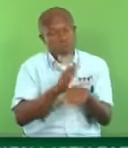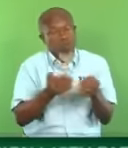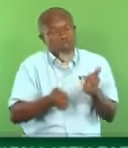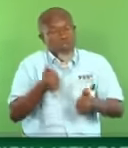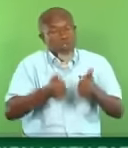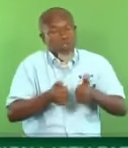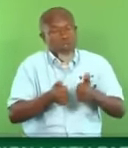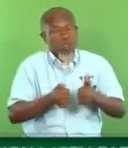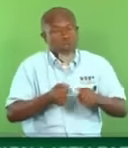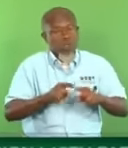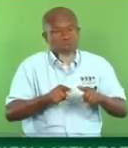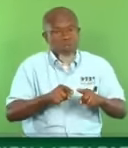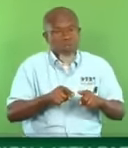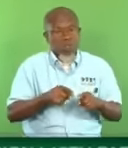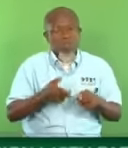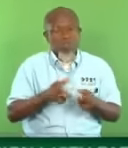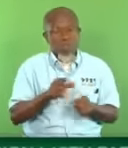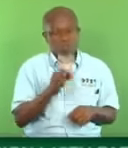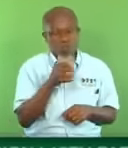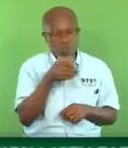But let me take a sip of water first.